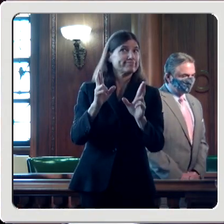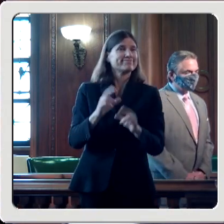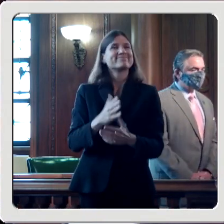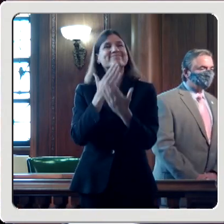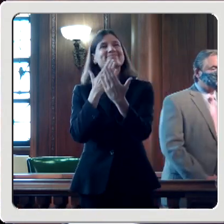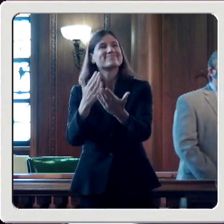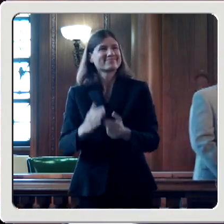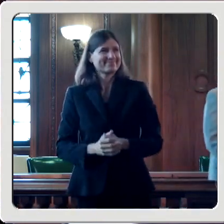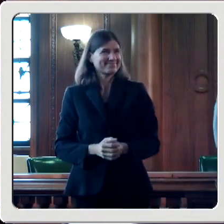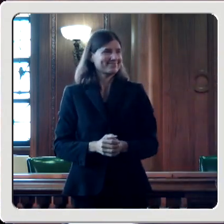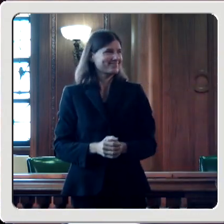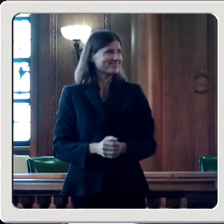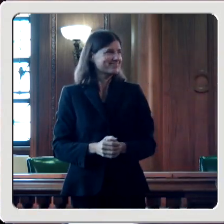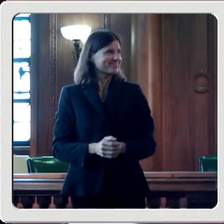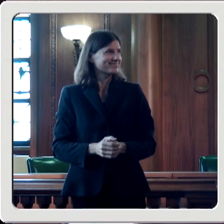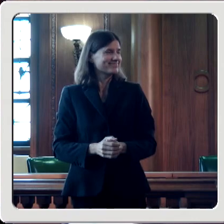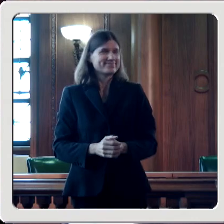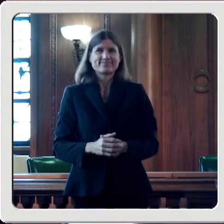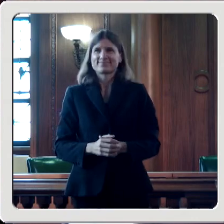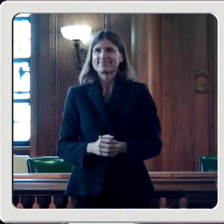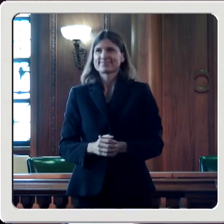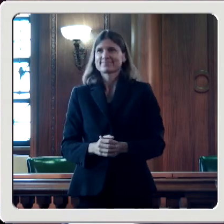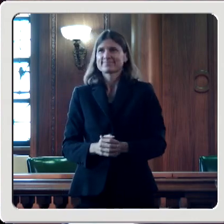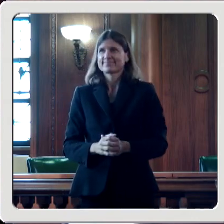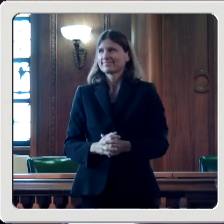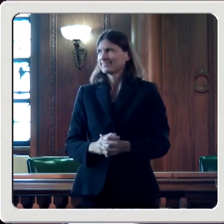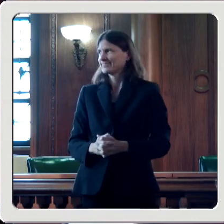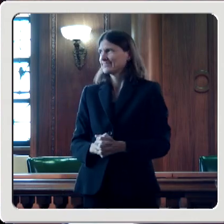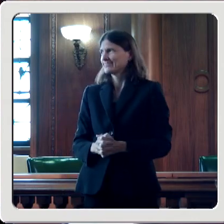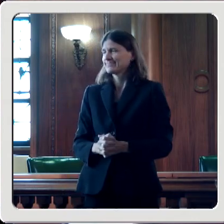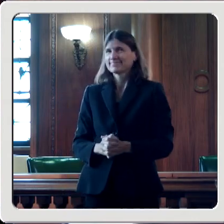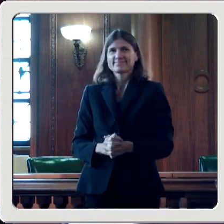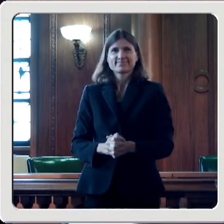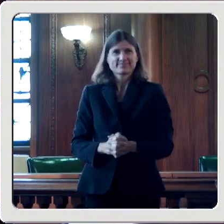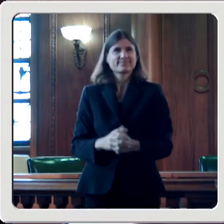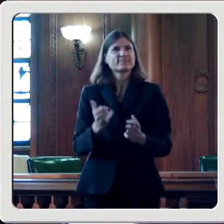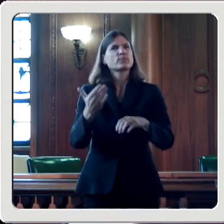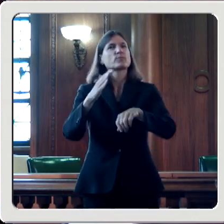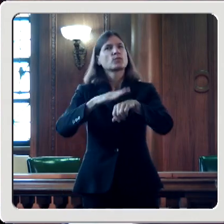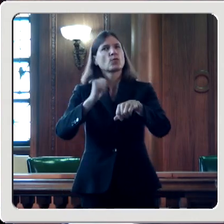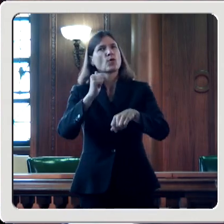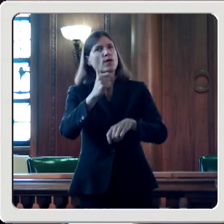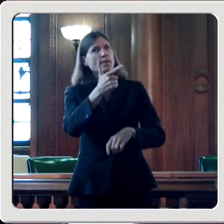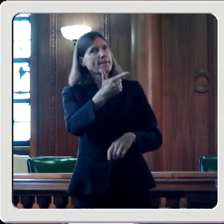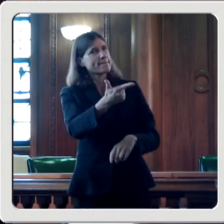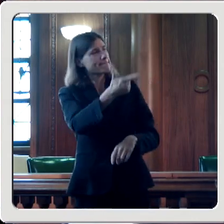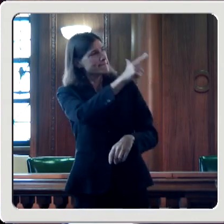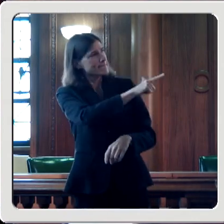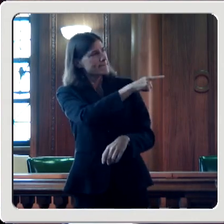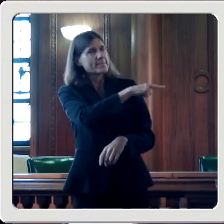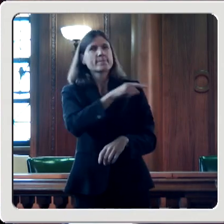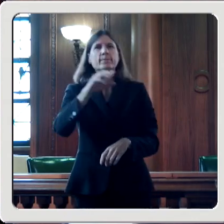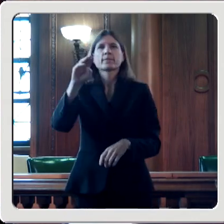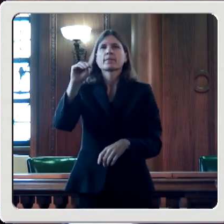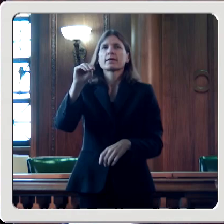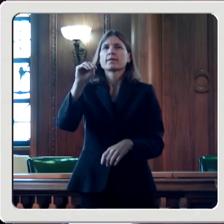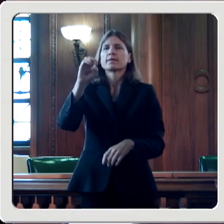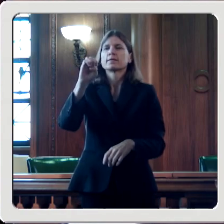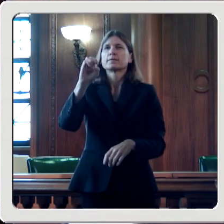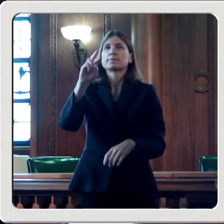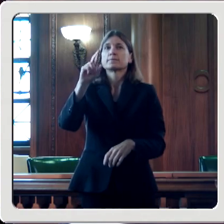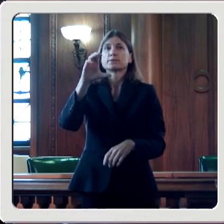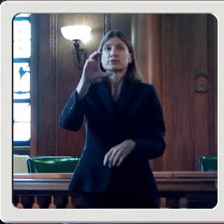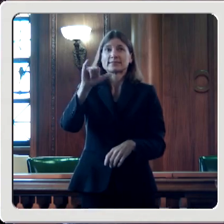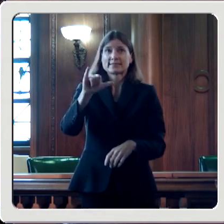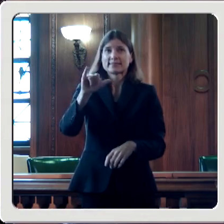Kerouac. Thank you, Dr. Kerouac. We'll now bring up Dr. Robert Roos, the Chief Medical Officer of Mercy Hospital Trinity